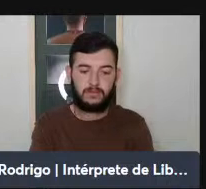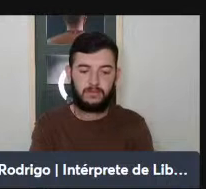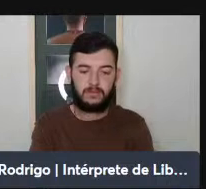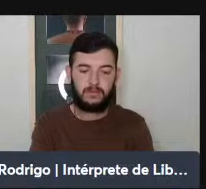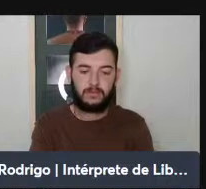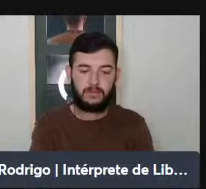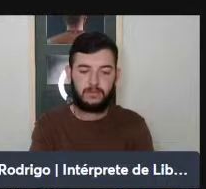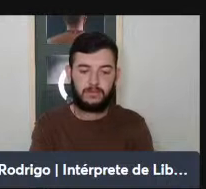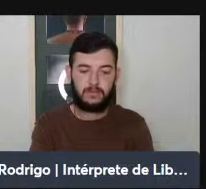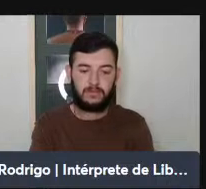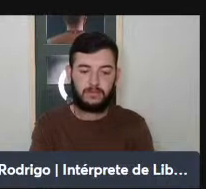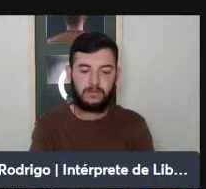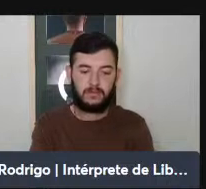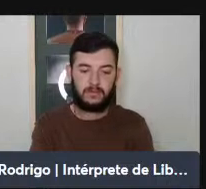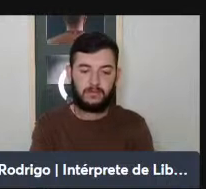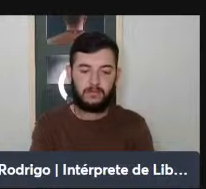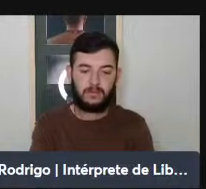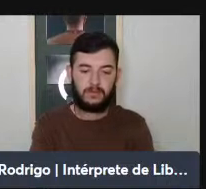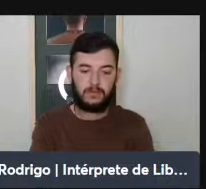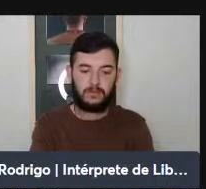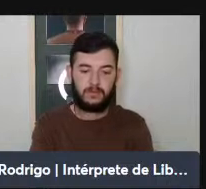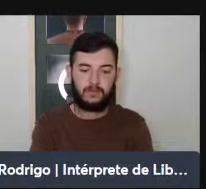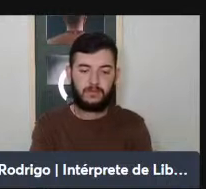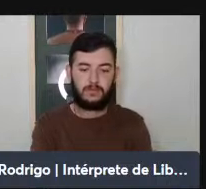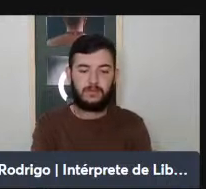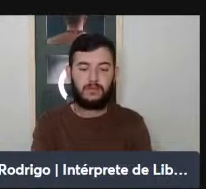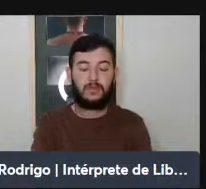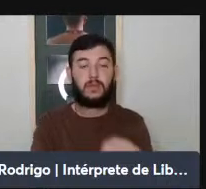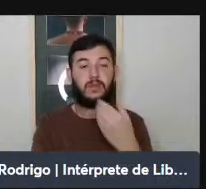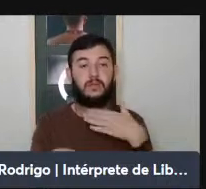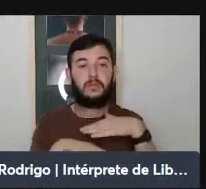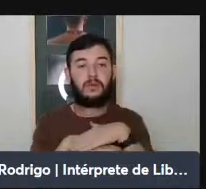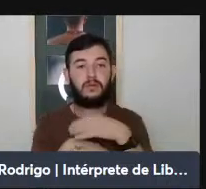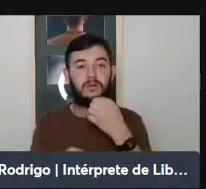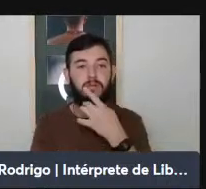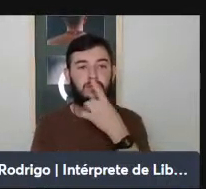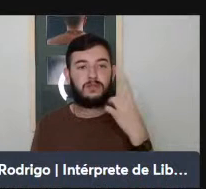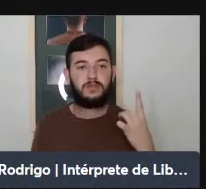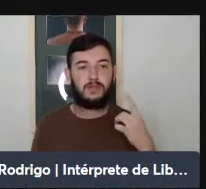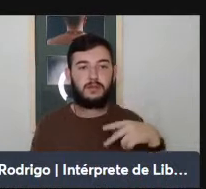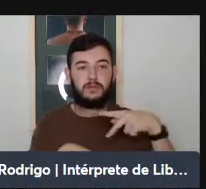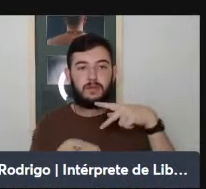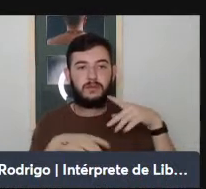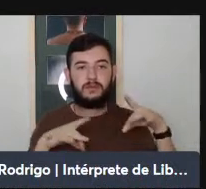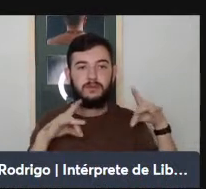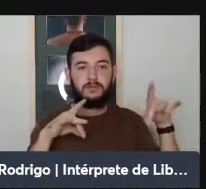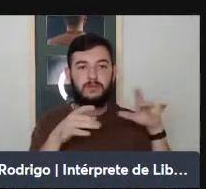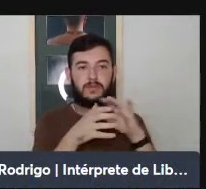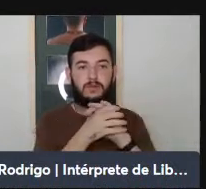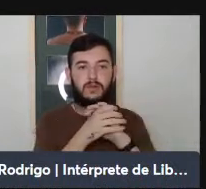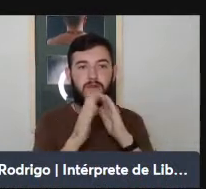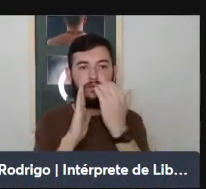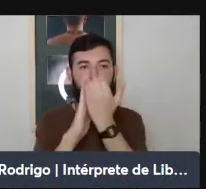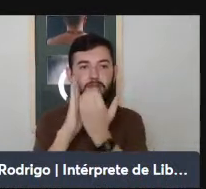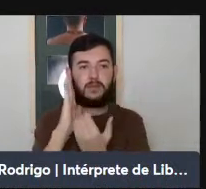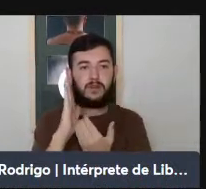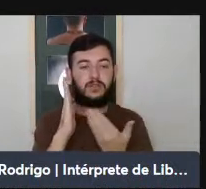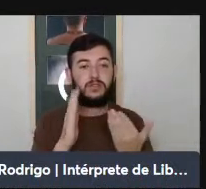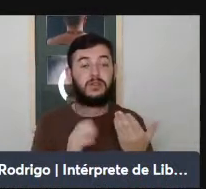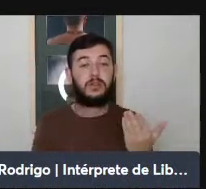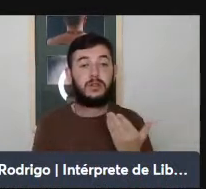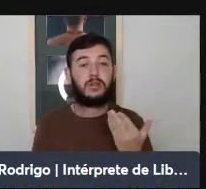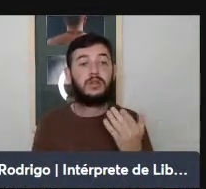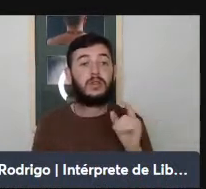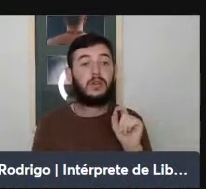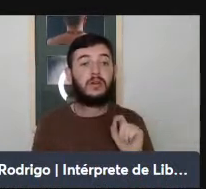Bom, boa noite, bom dia da Austrália, saudações. Essa é a agenda para o que quero